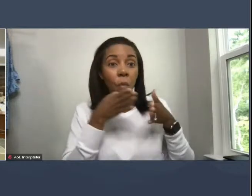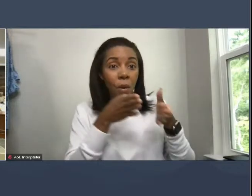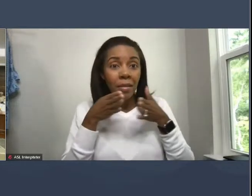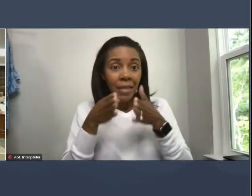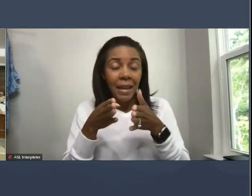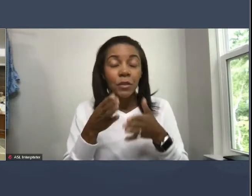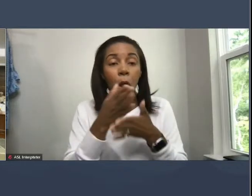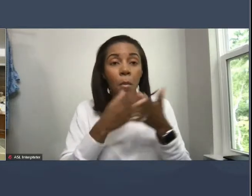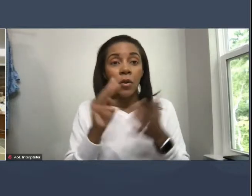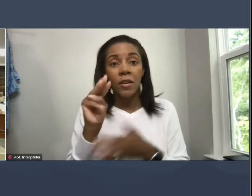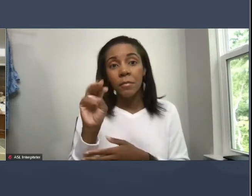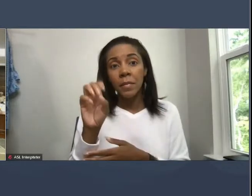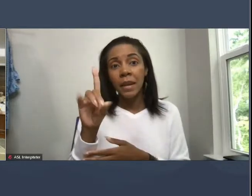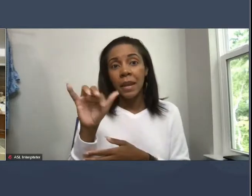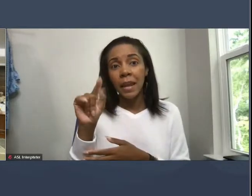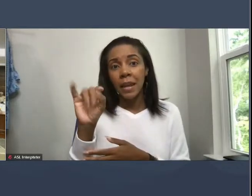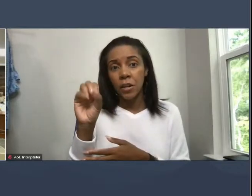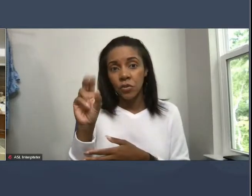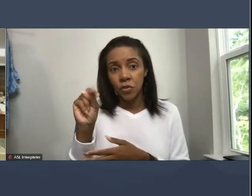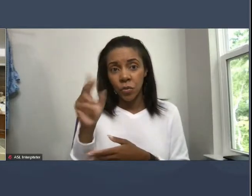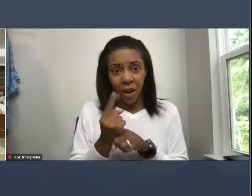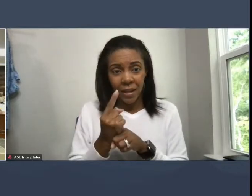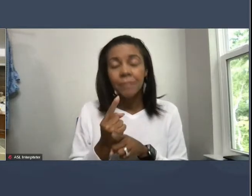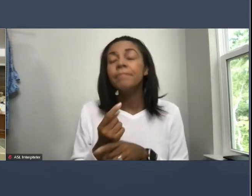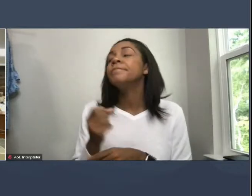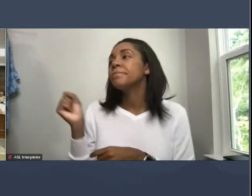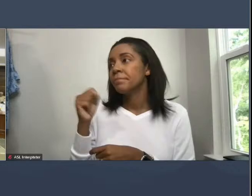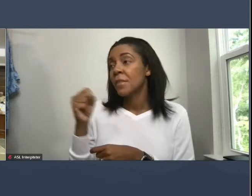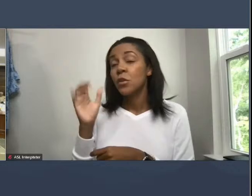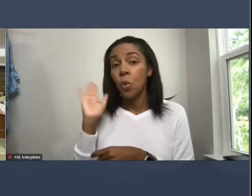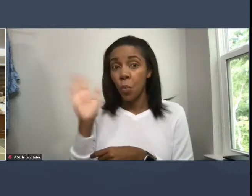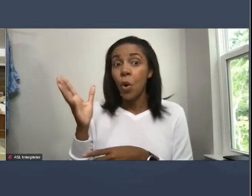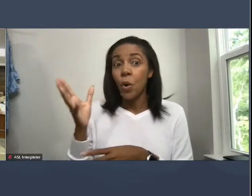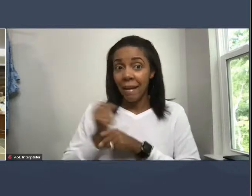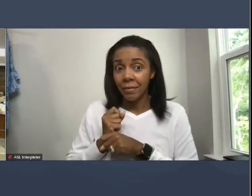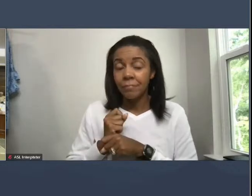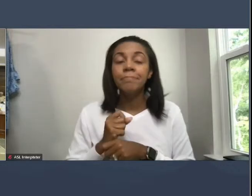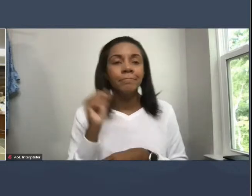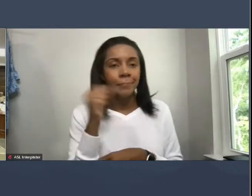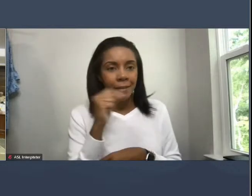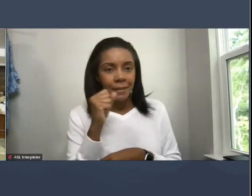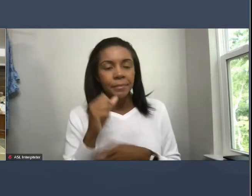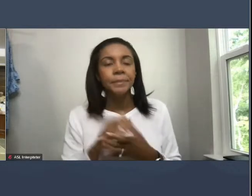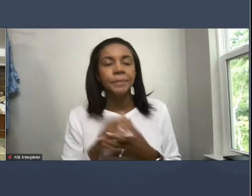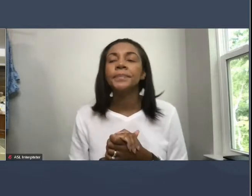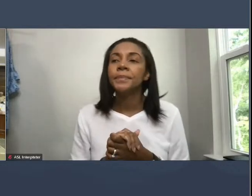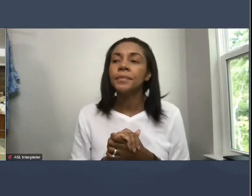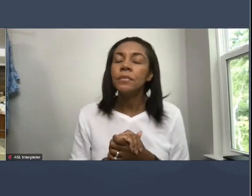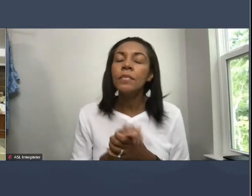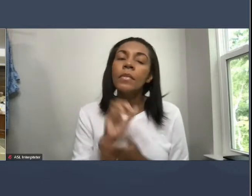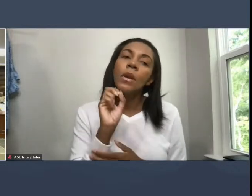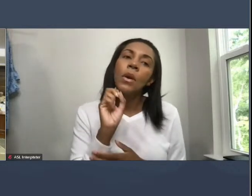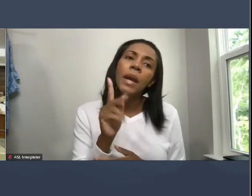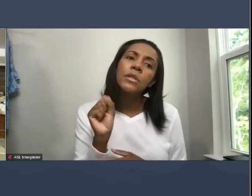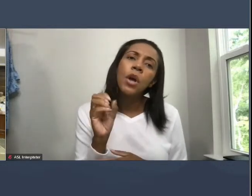mediation, correct? Correct. Okay. And so we're going to get the 4 lanes. Okay. All right. So